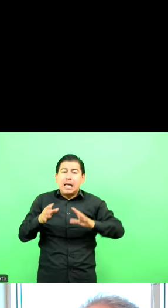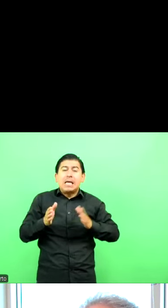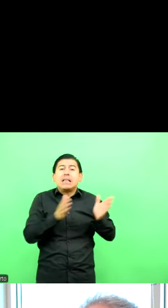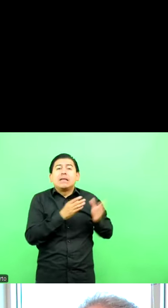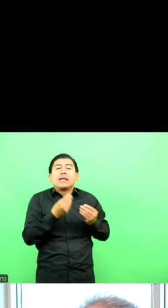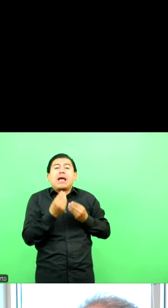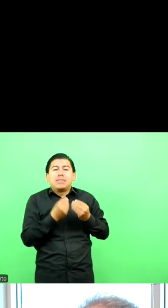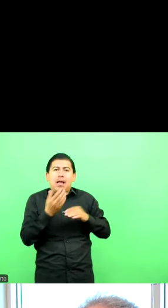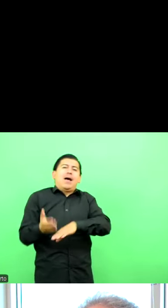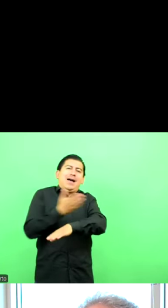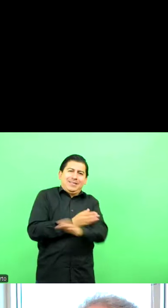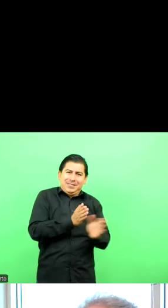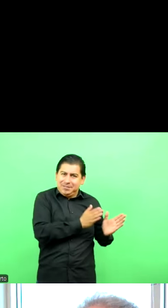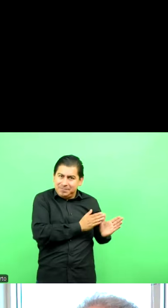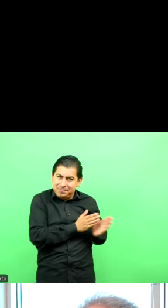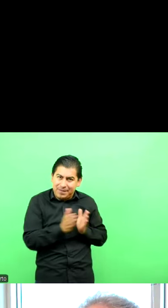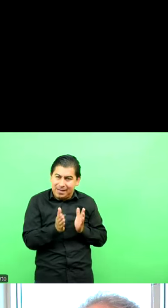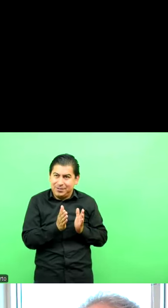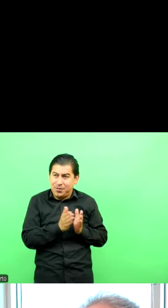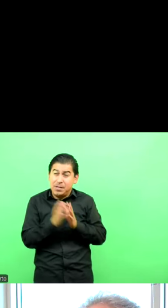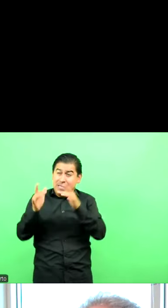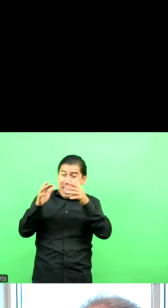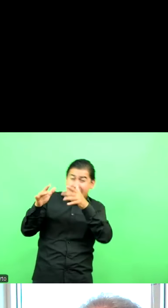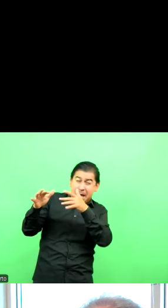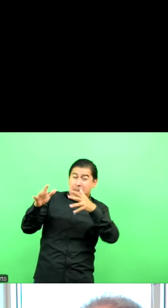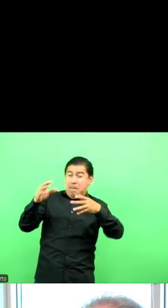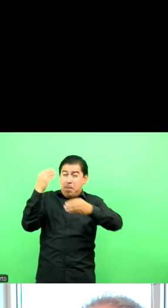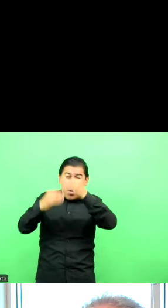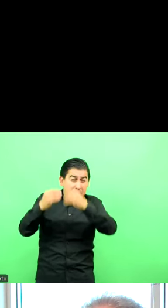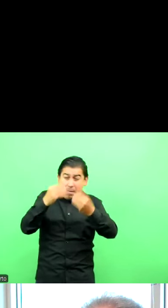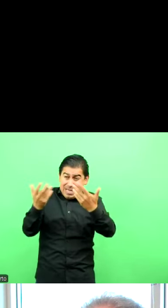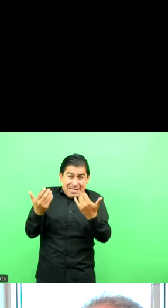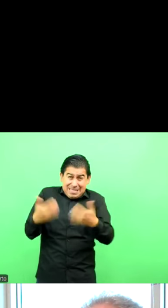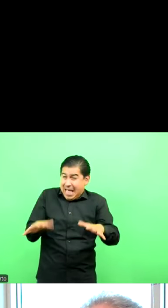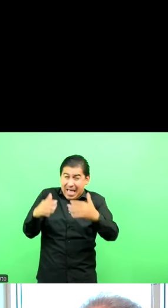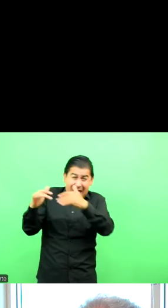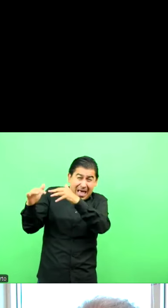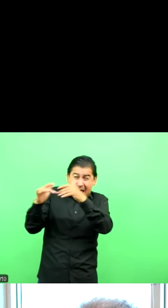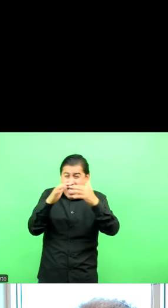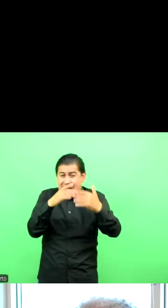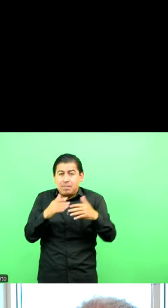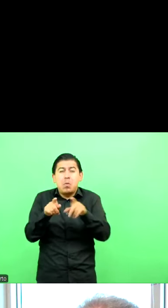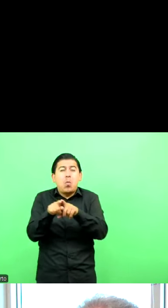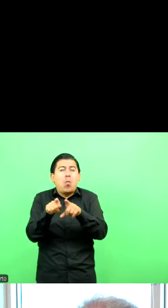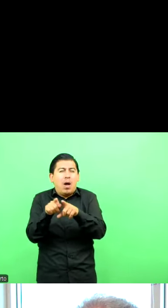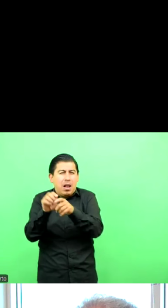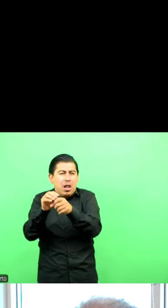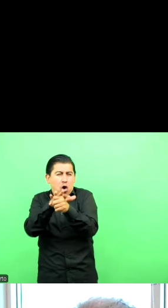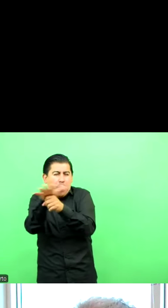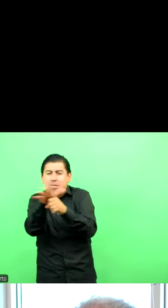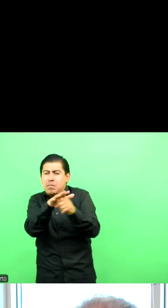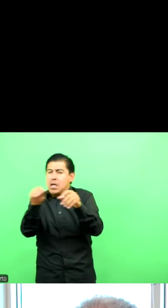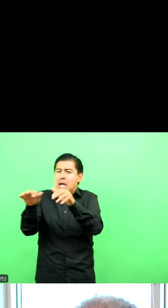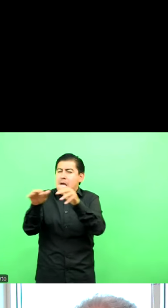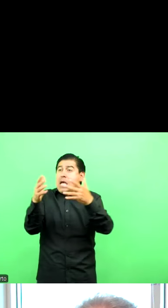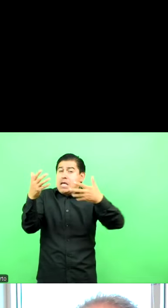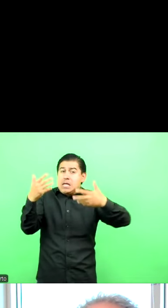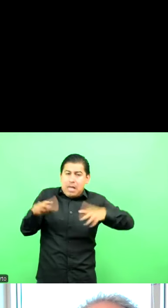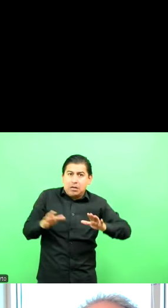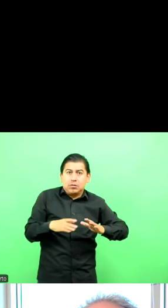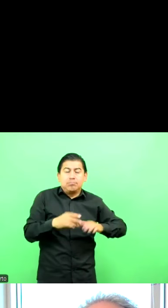what our approach is context-specific, all-hazard approach, risk identification, risk assessment, risk